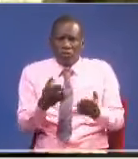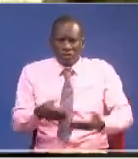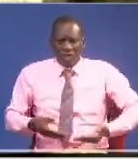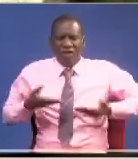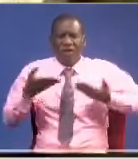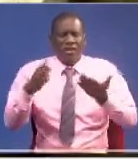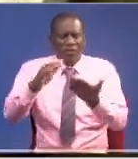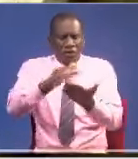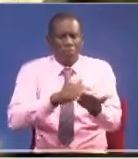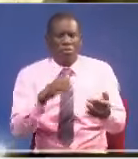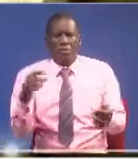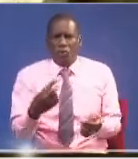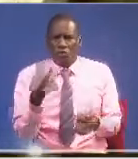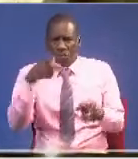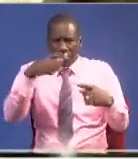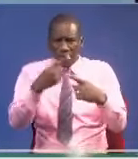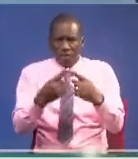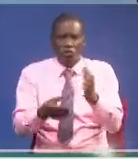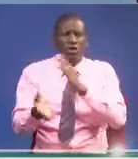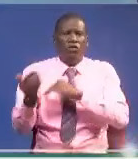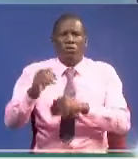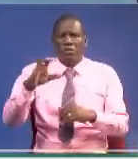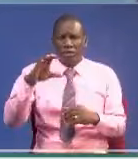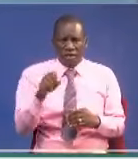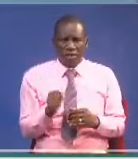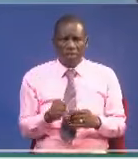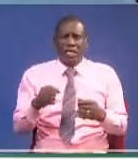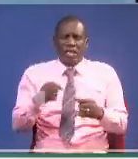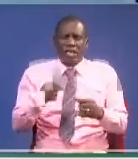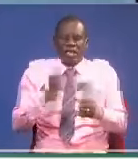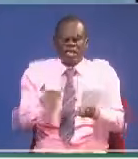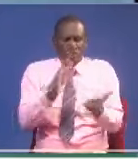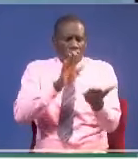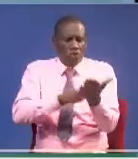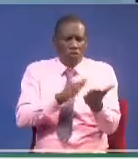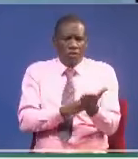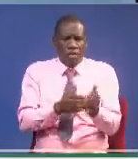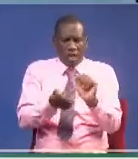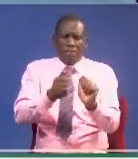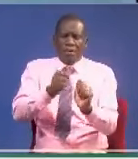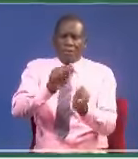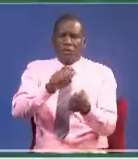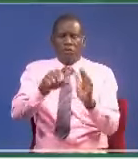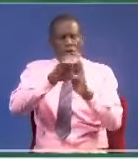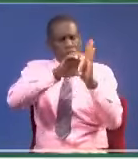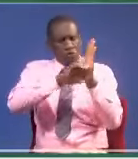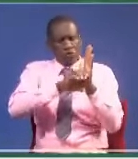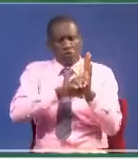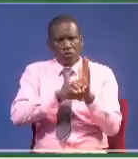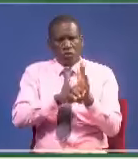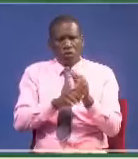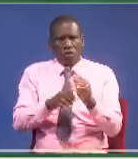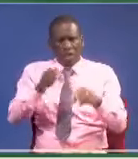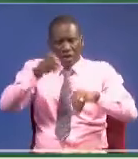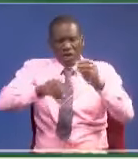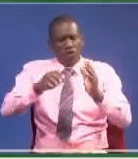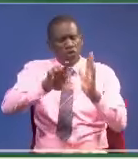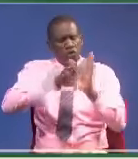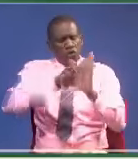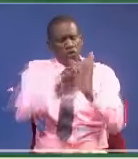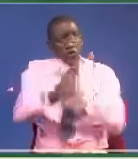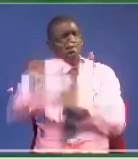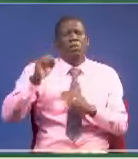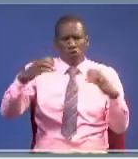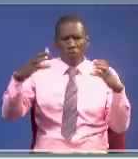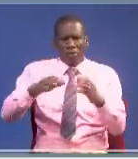the report on February this year to the former CS. The task force had recommended amendments to the Constitution, the Elections Act, and the